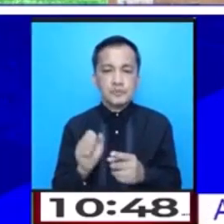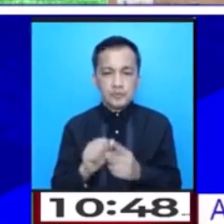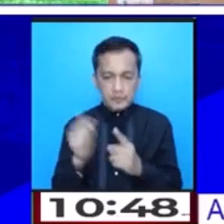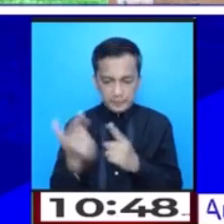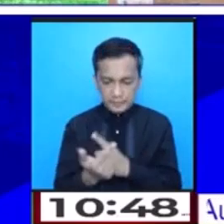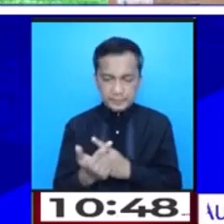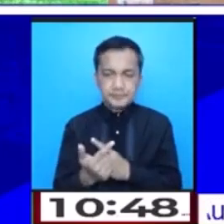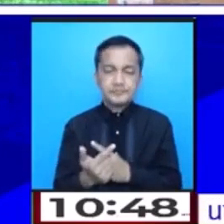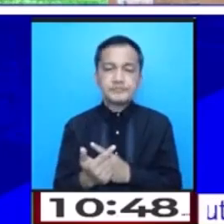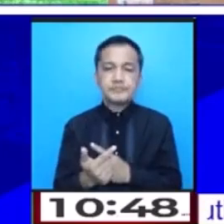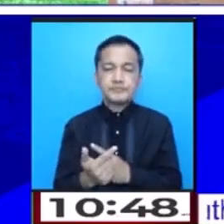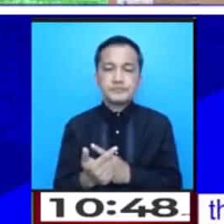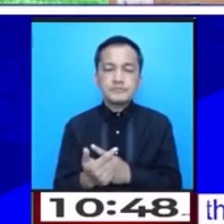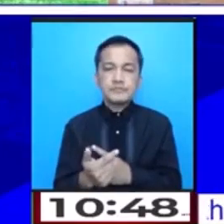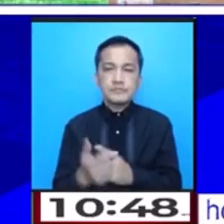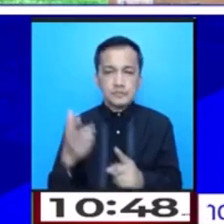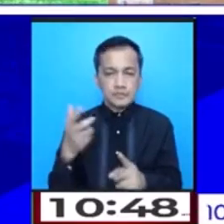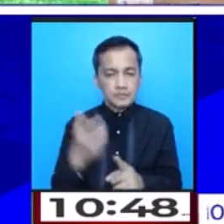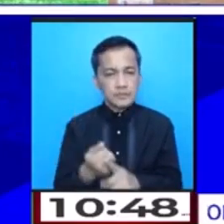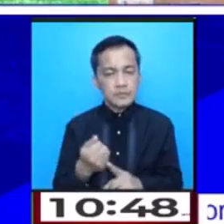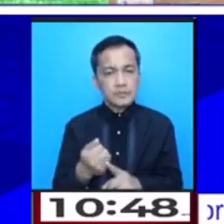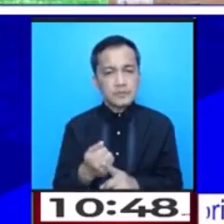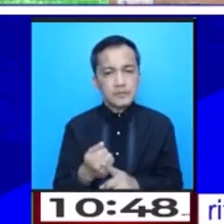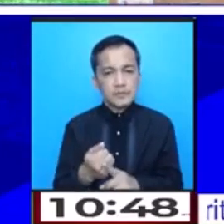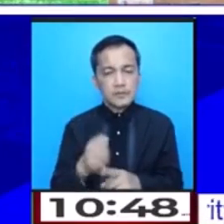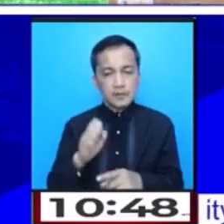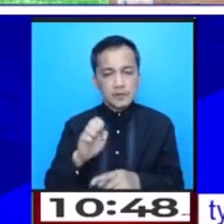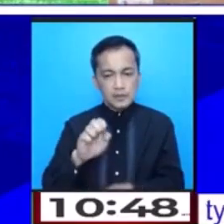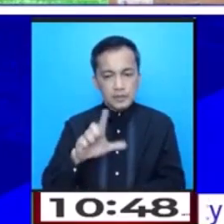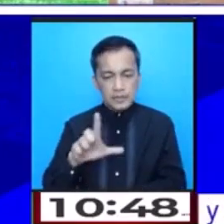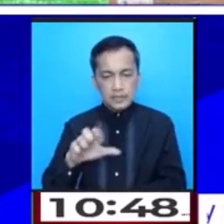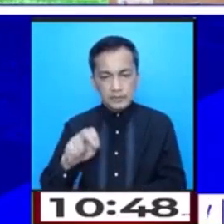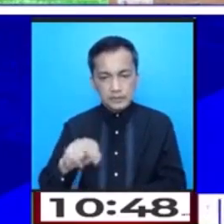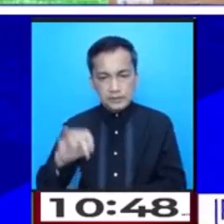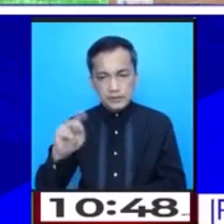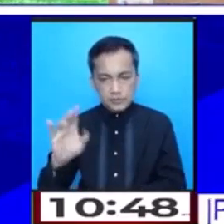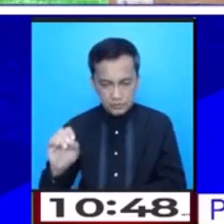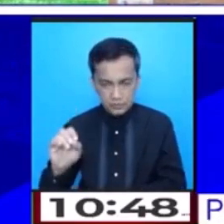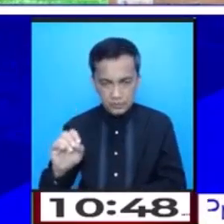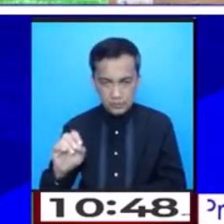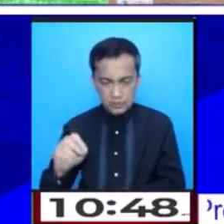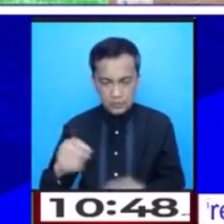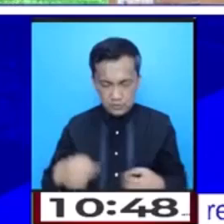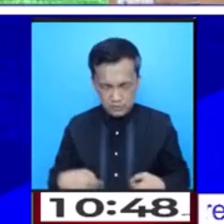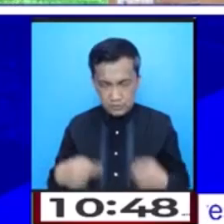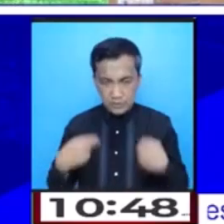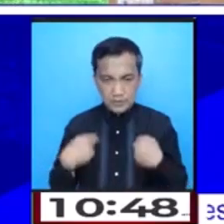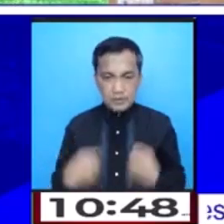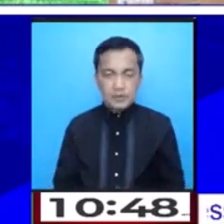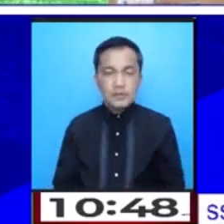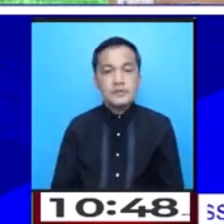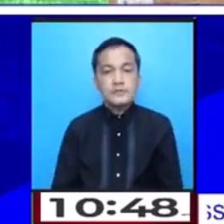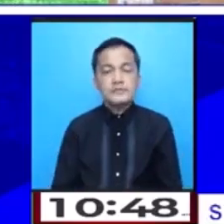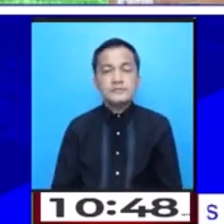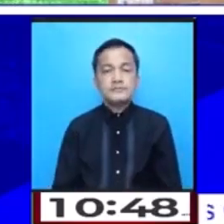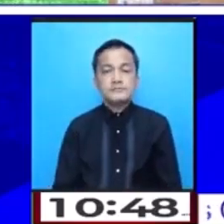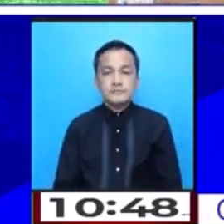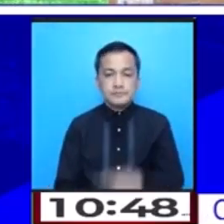effect of El Nino and health, because that's often